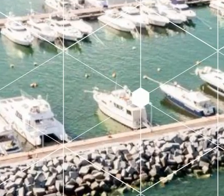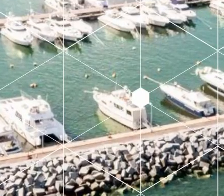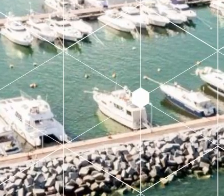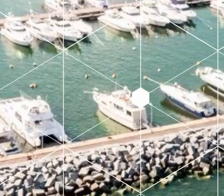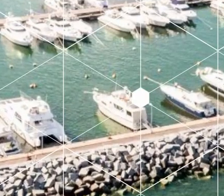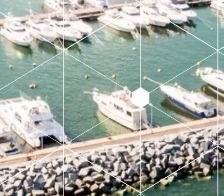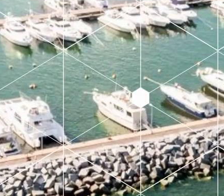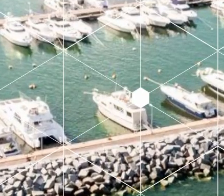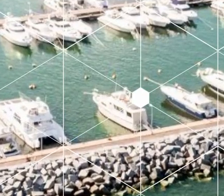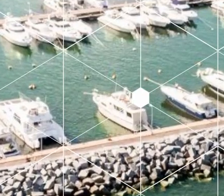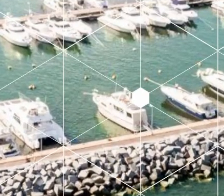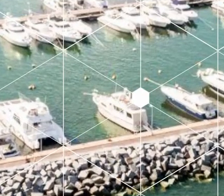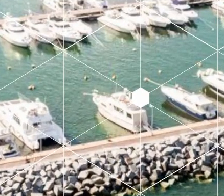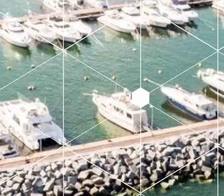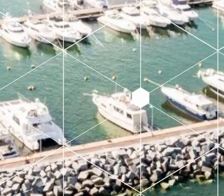Thank you.